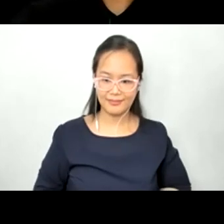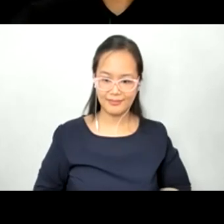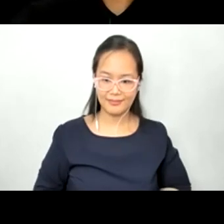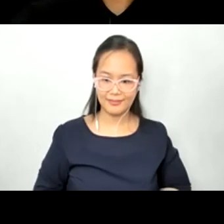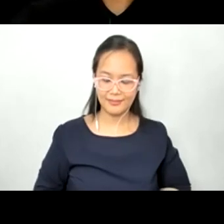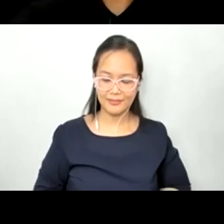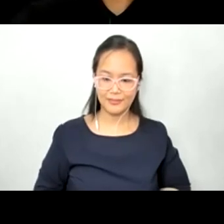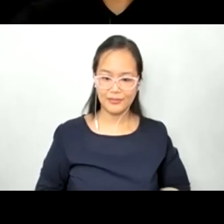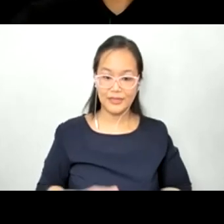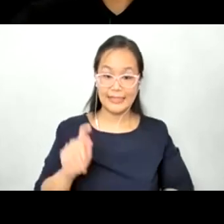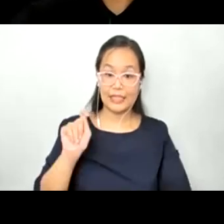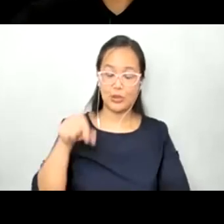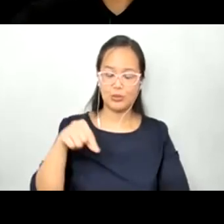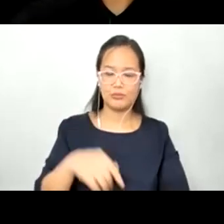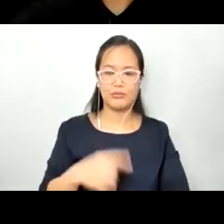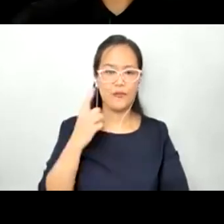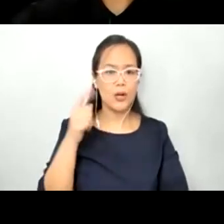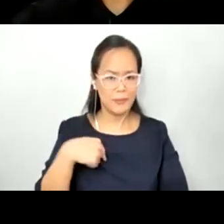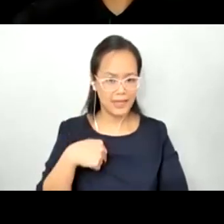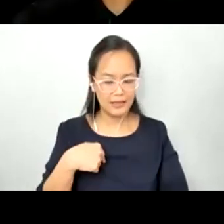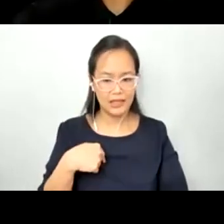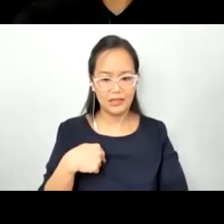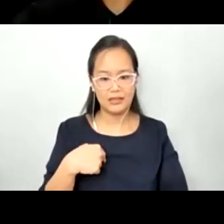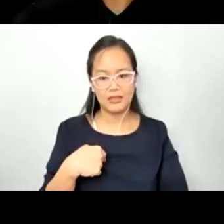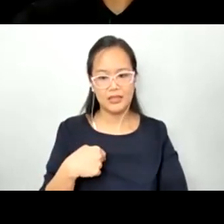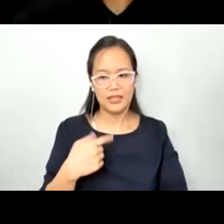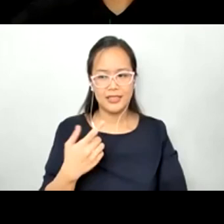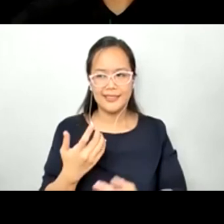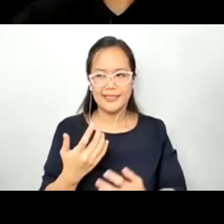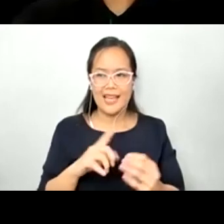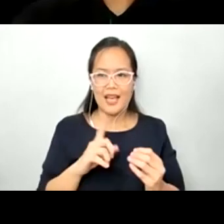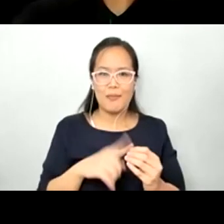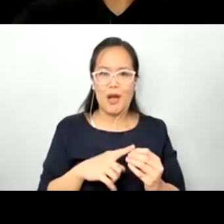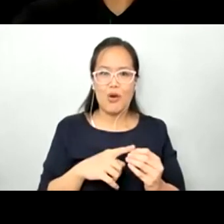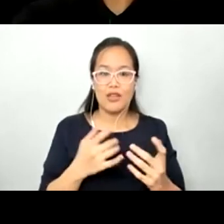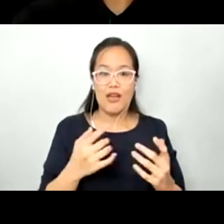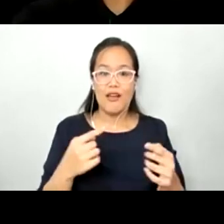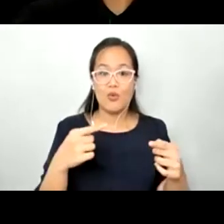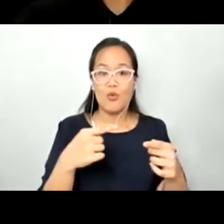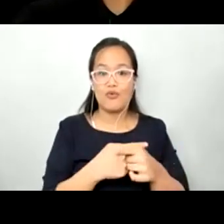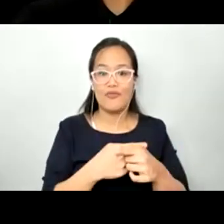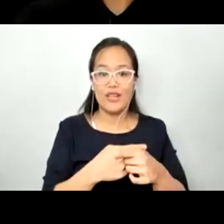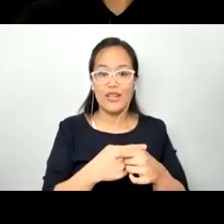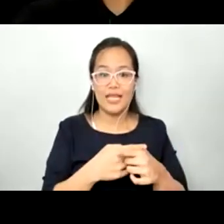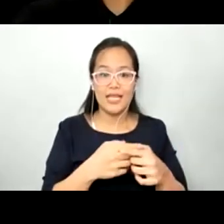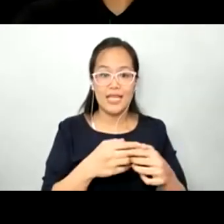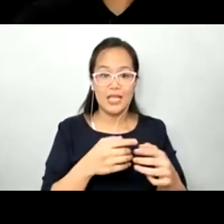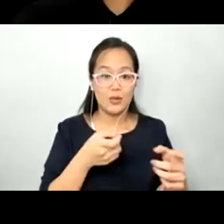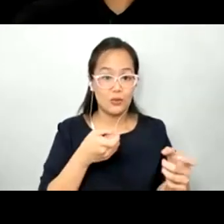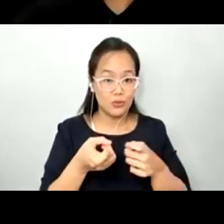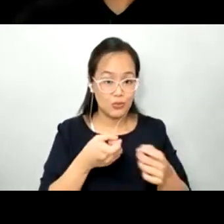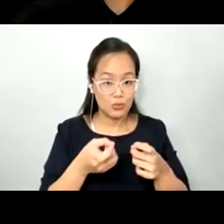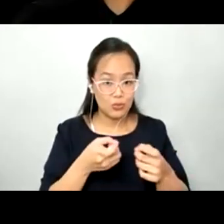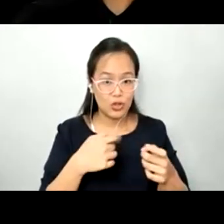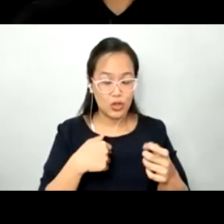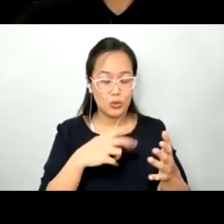For me, based on ano, based on the conflict management materials that I read